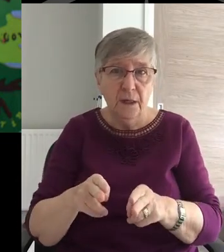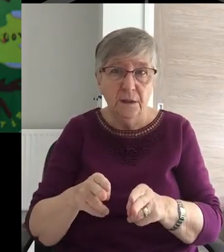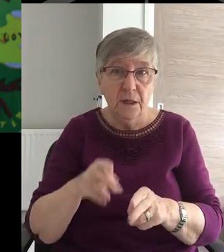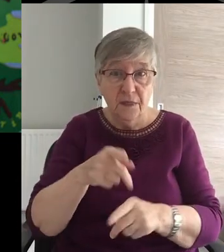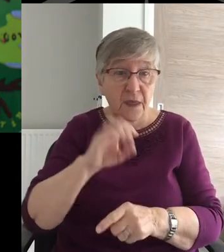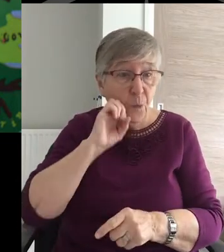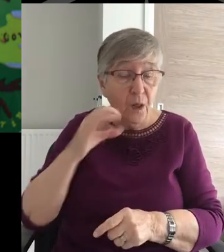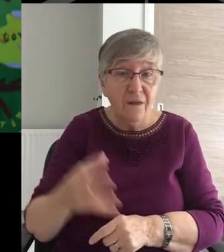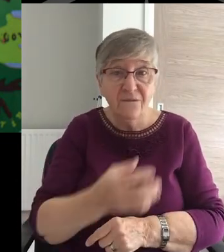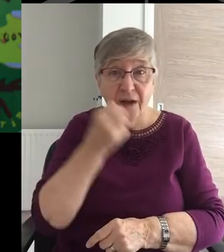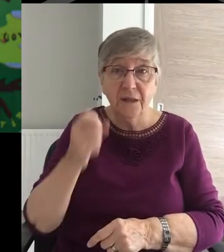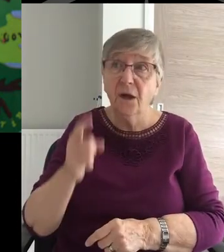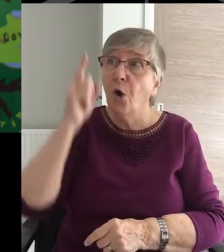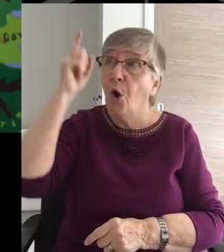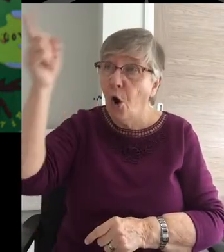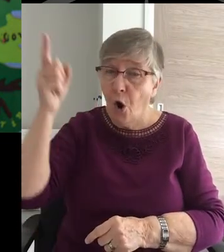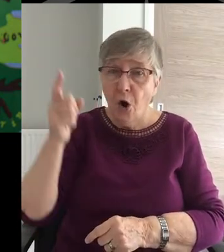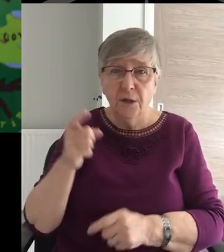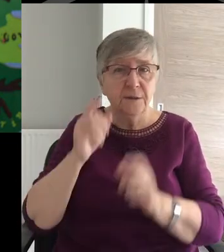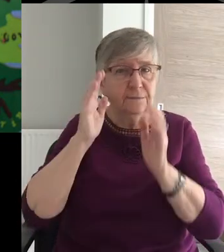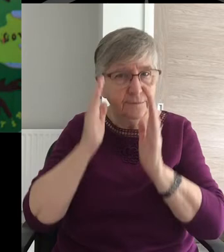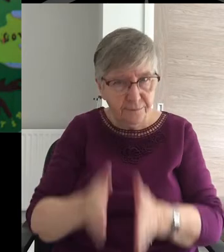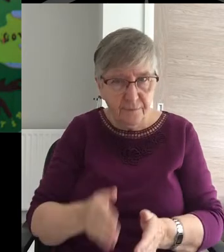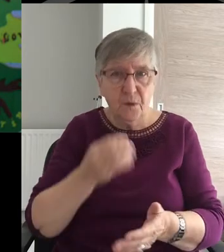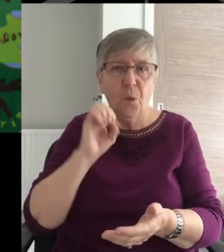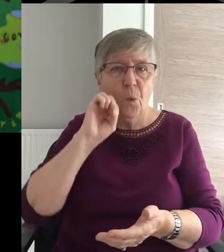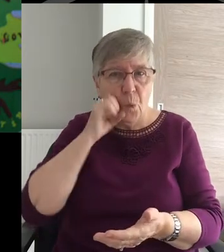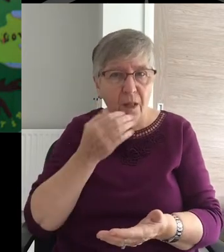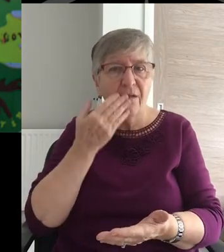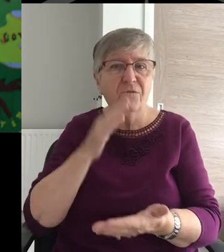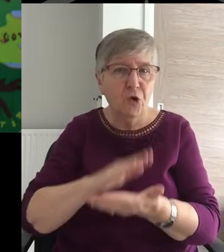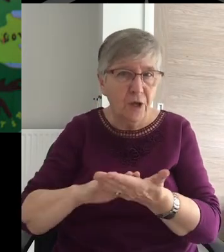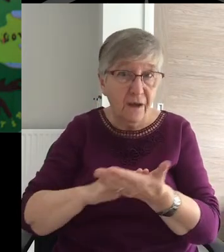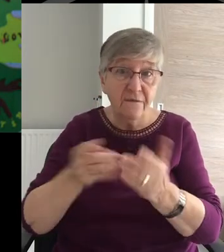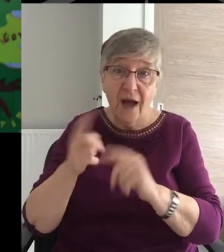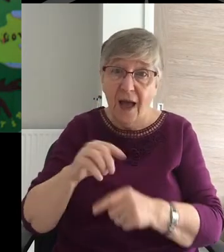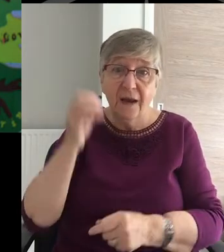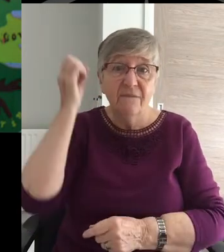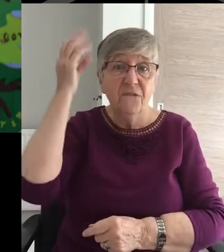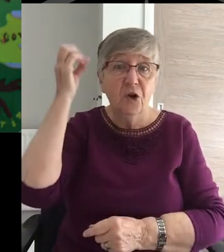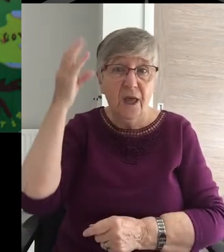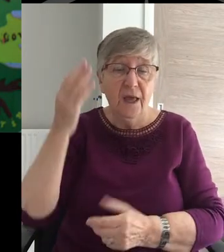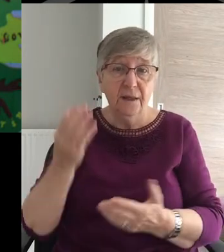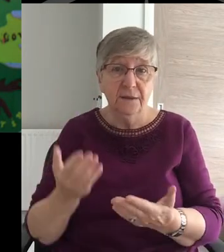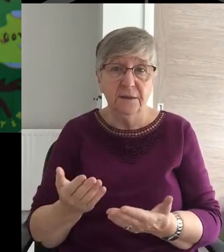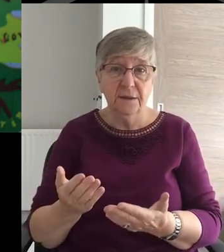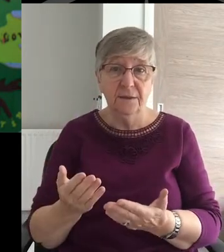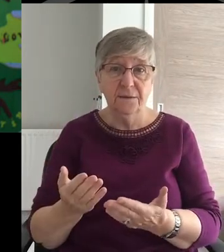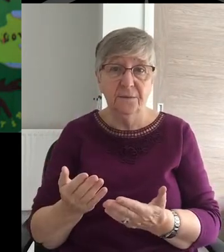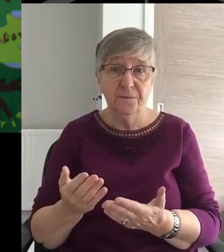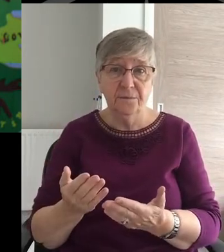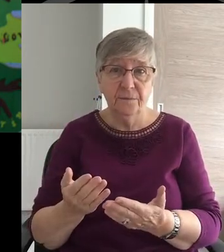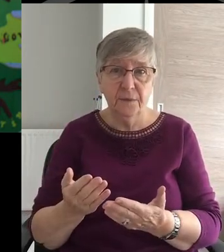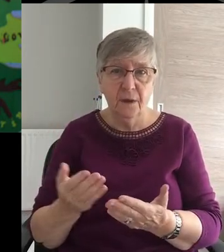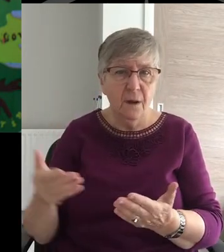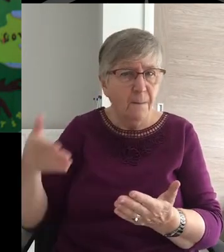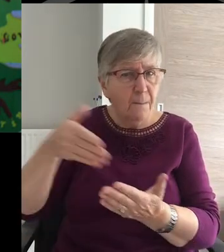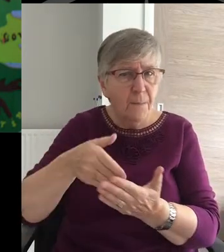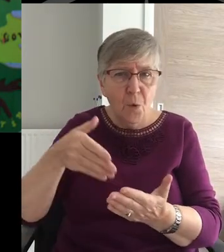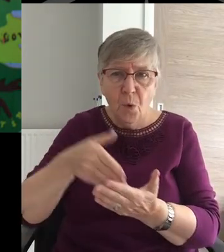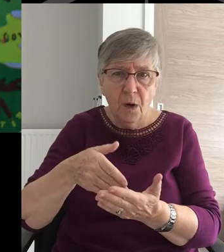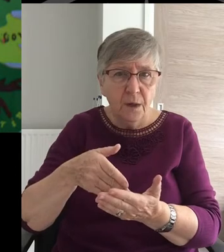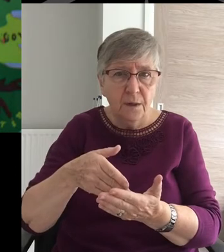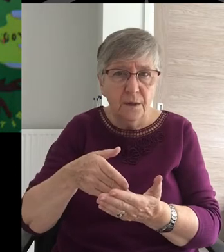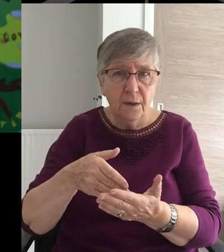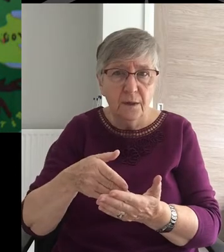the Lord is a God who is committed to forgive and to forget, verse 11. Much more would the